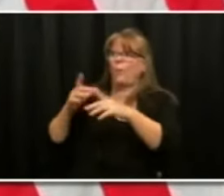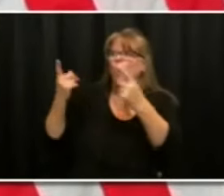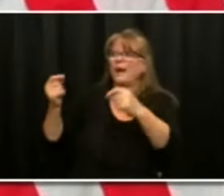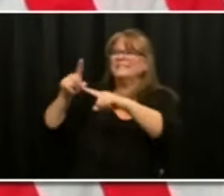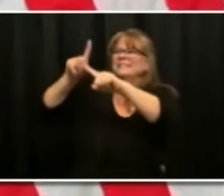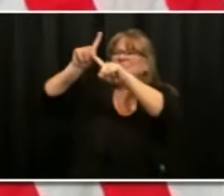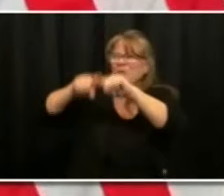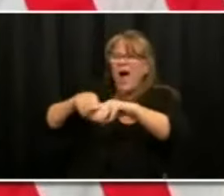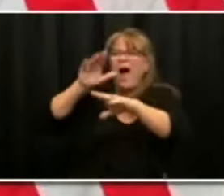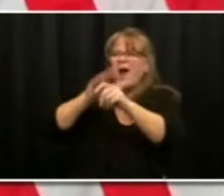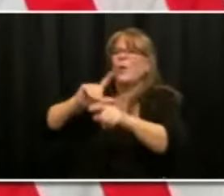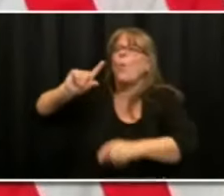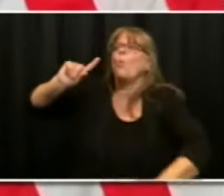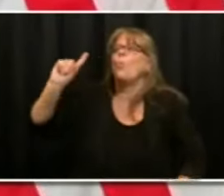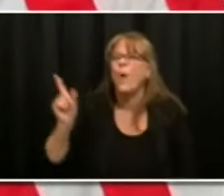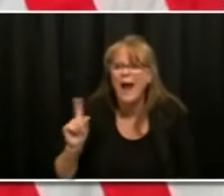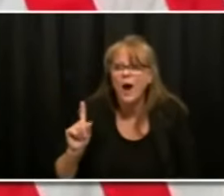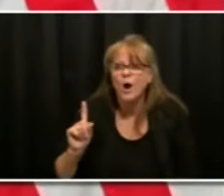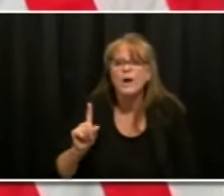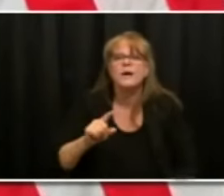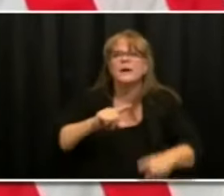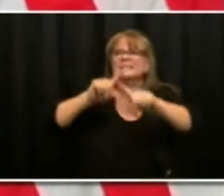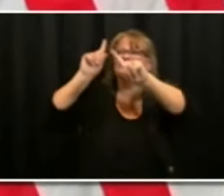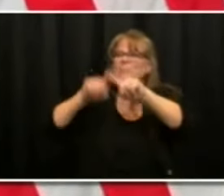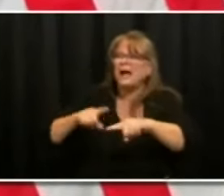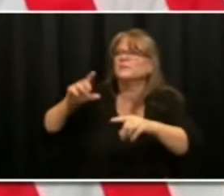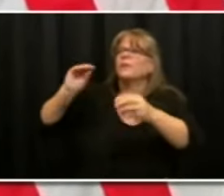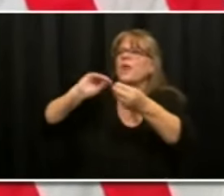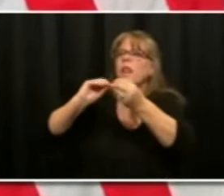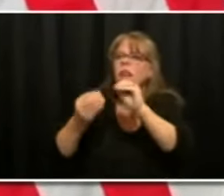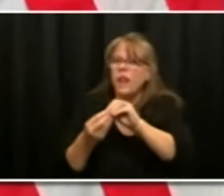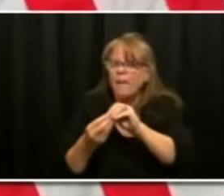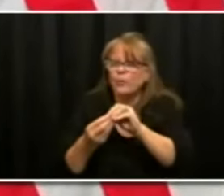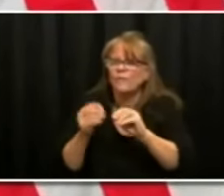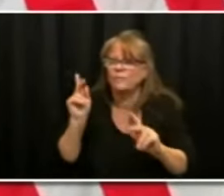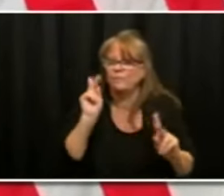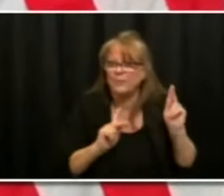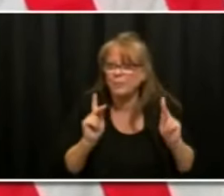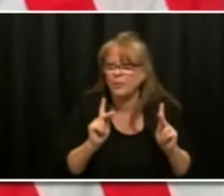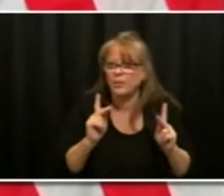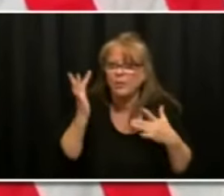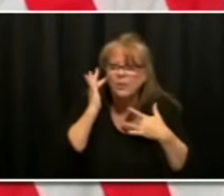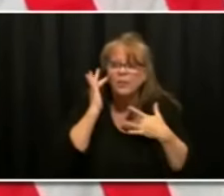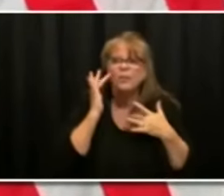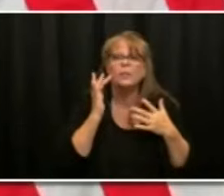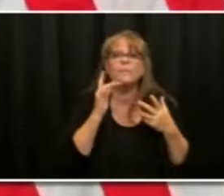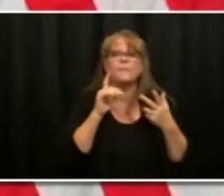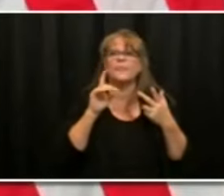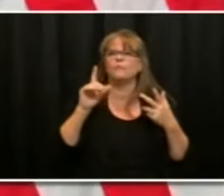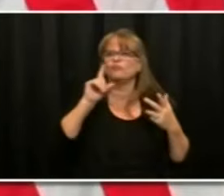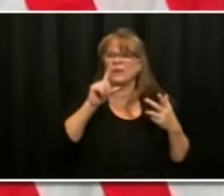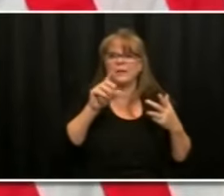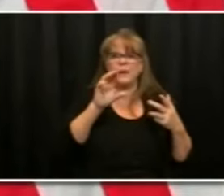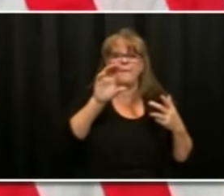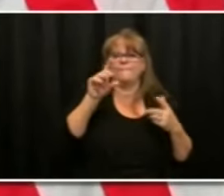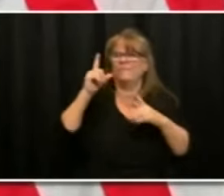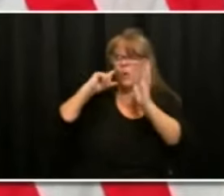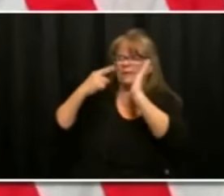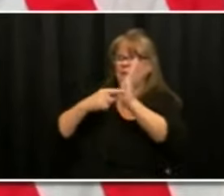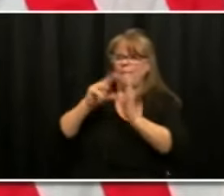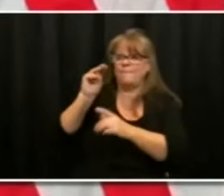if Charles is still on the line, Mesa County was the very first in the state to open restaurants for in-room